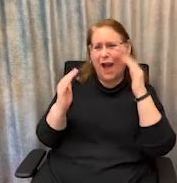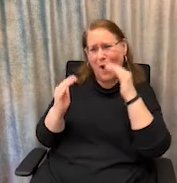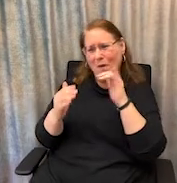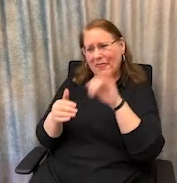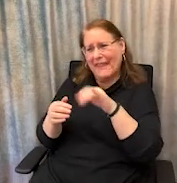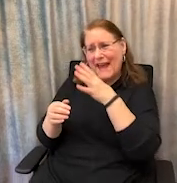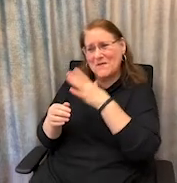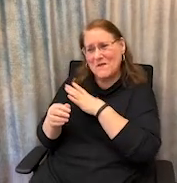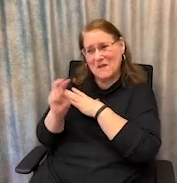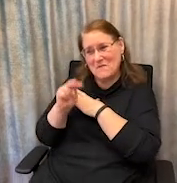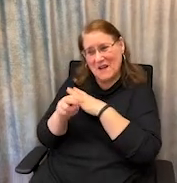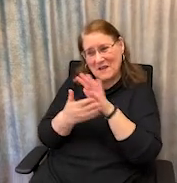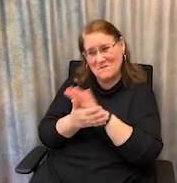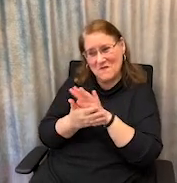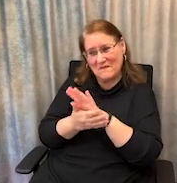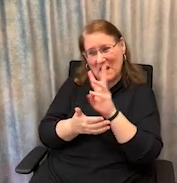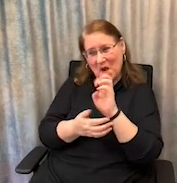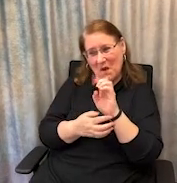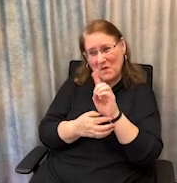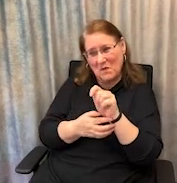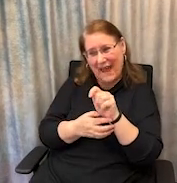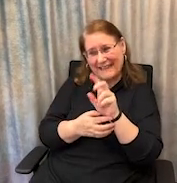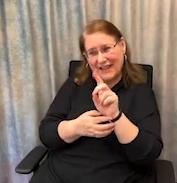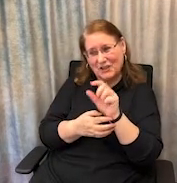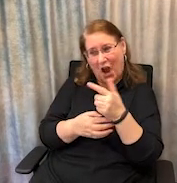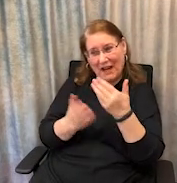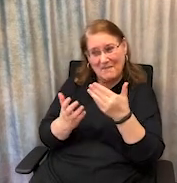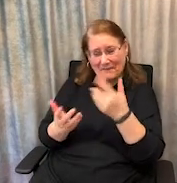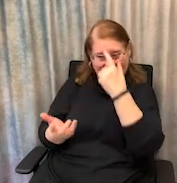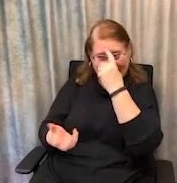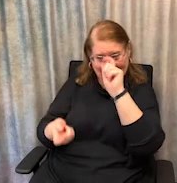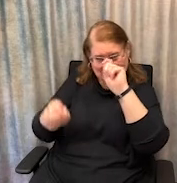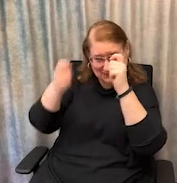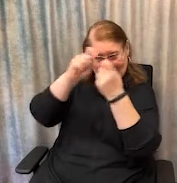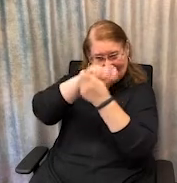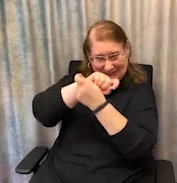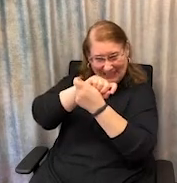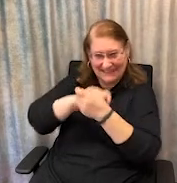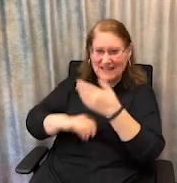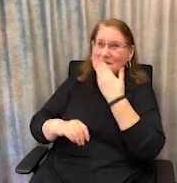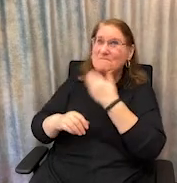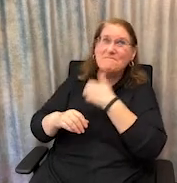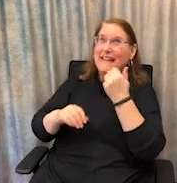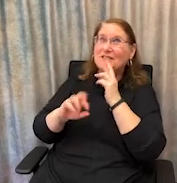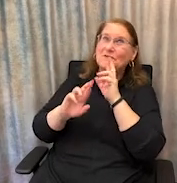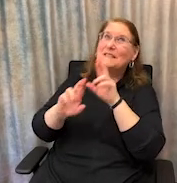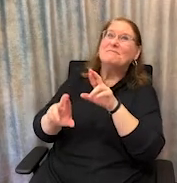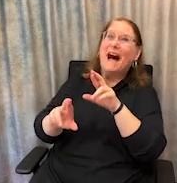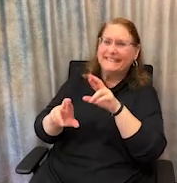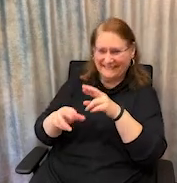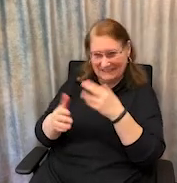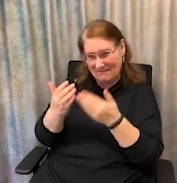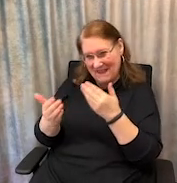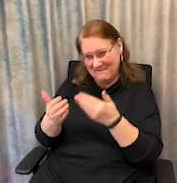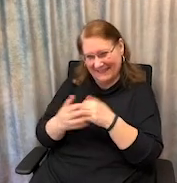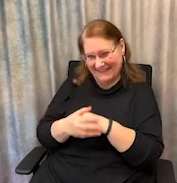lady watches Wet Dog. Maybe she recognizes you on the poster. The best response you could ever